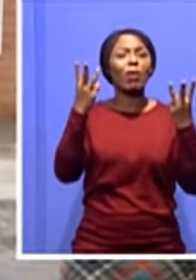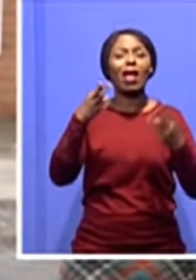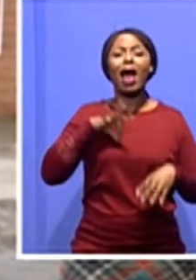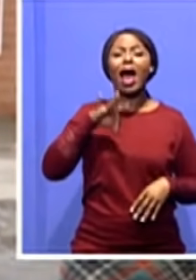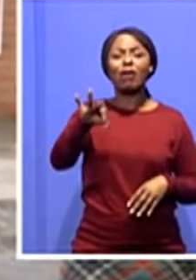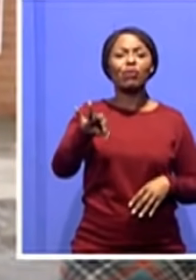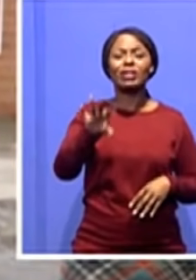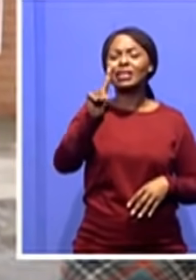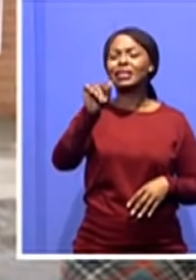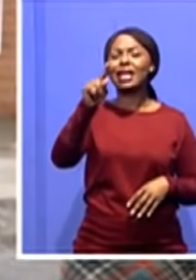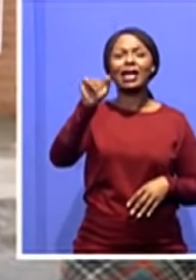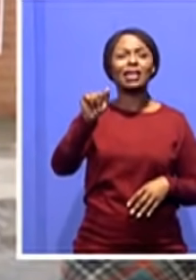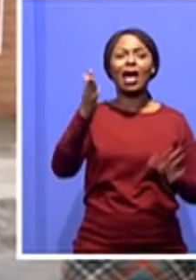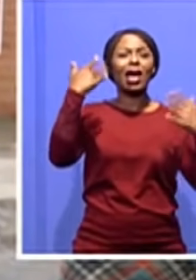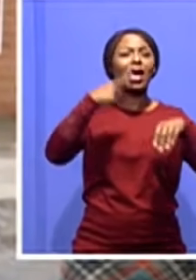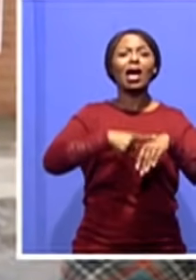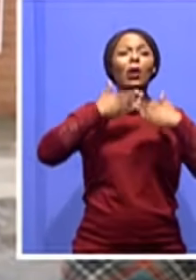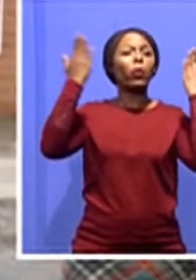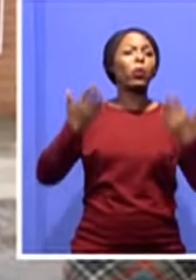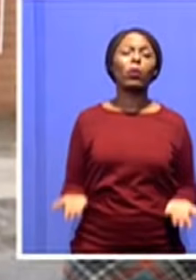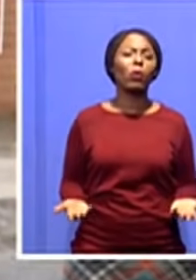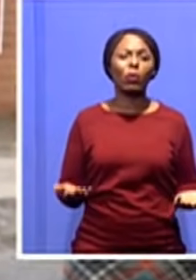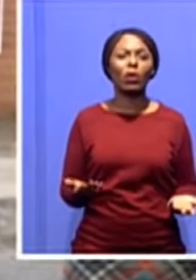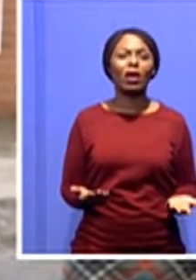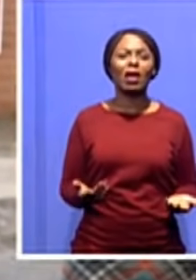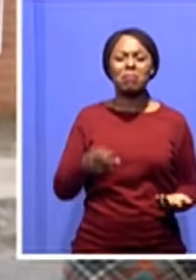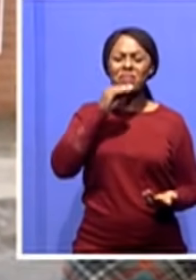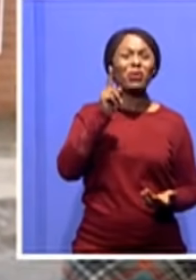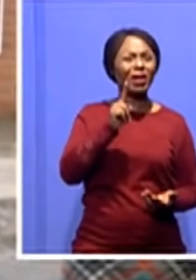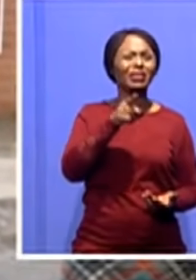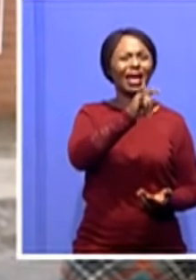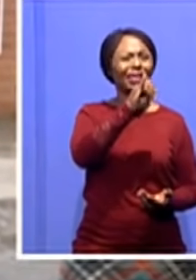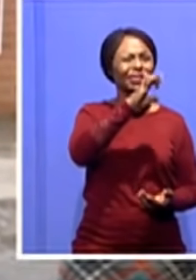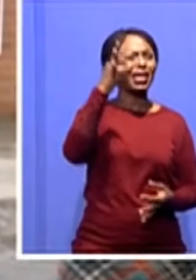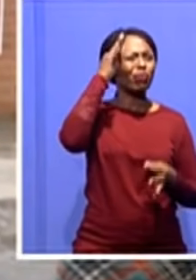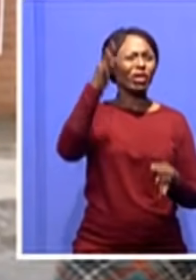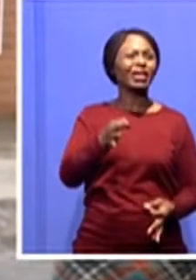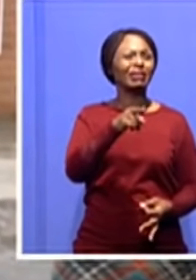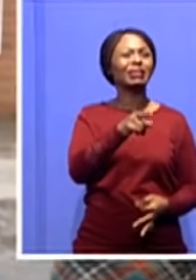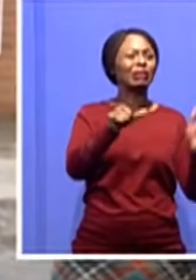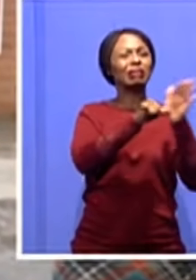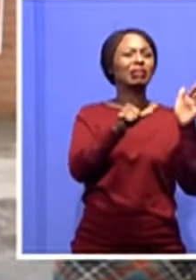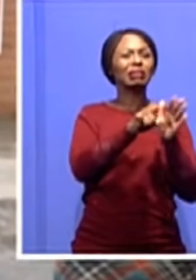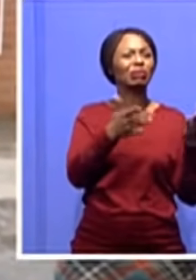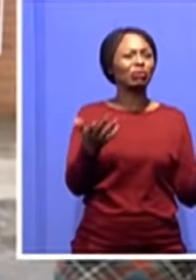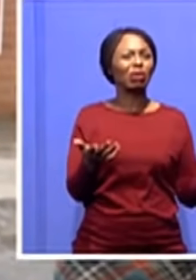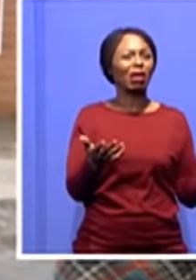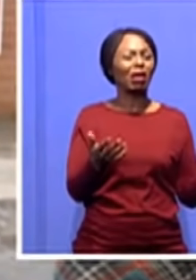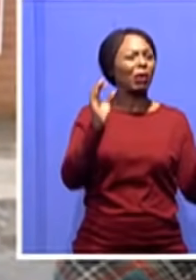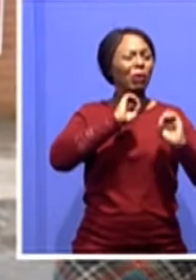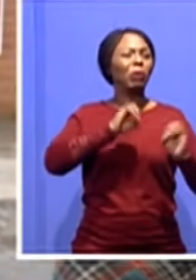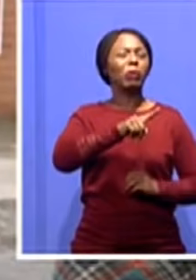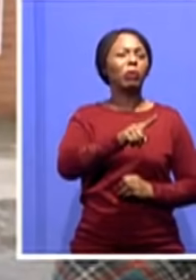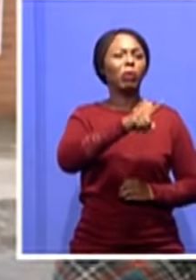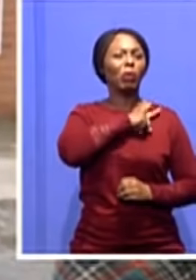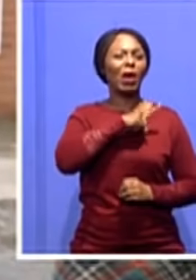intentional decision to isolate people from using or accessing their rights to vote. And that is their only constitutional mandate, and they are